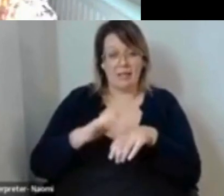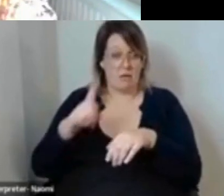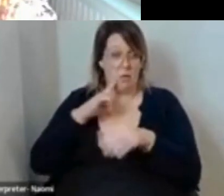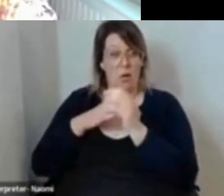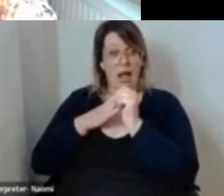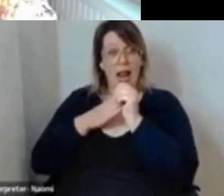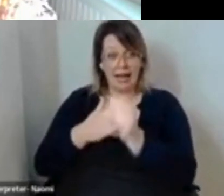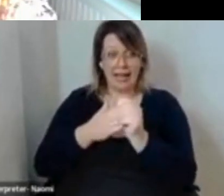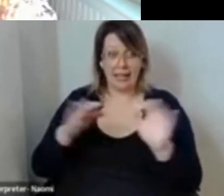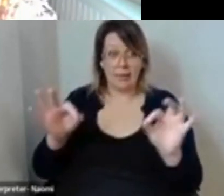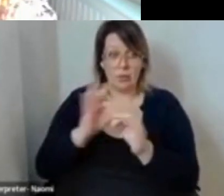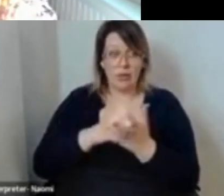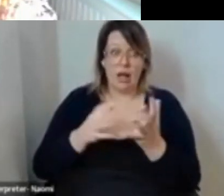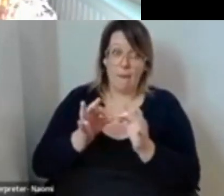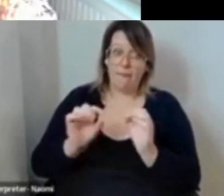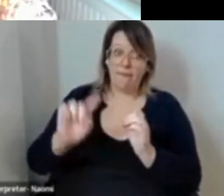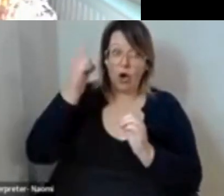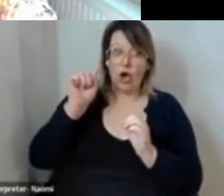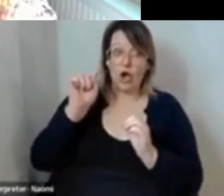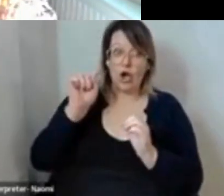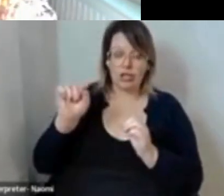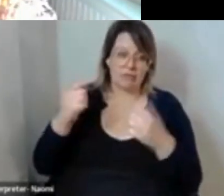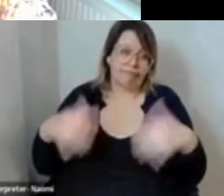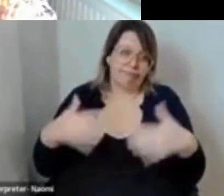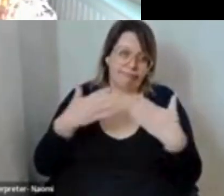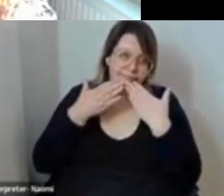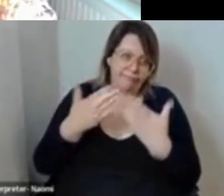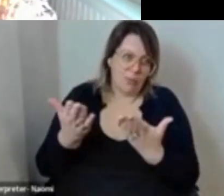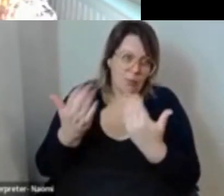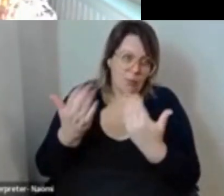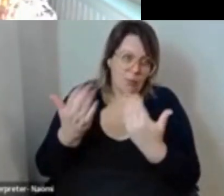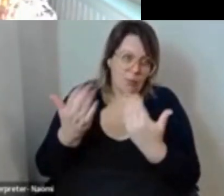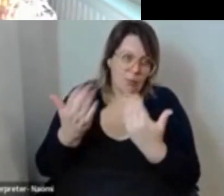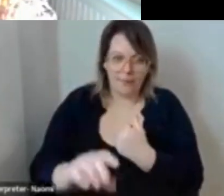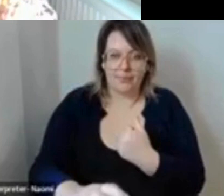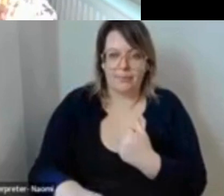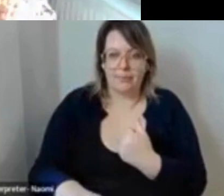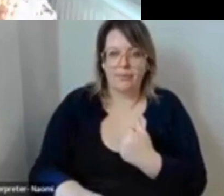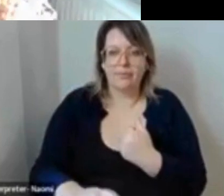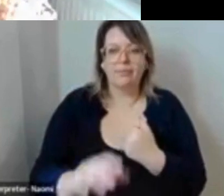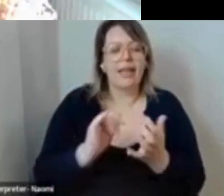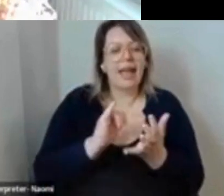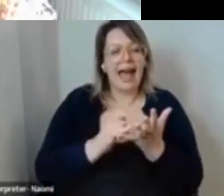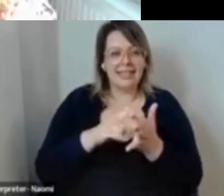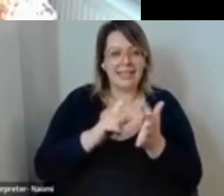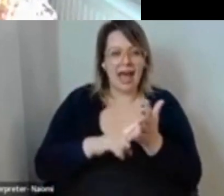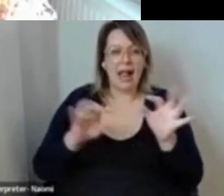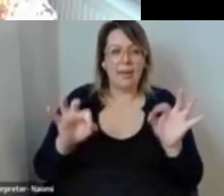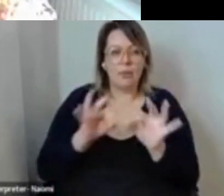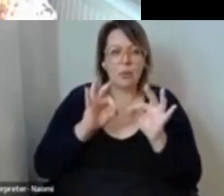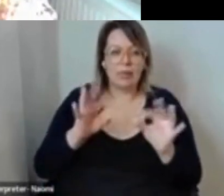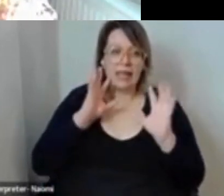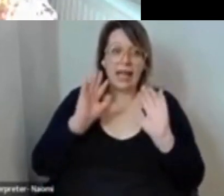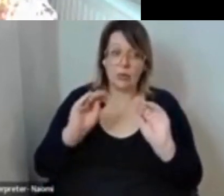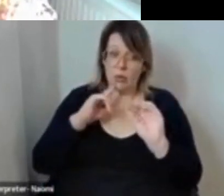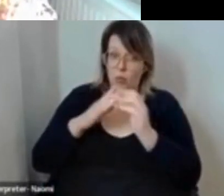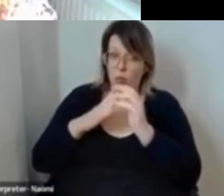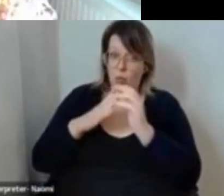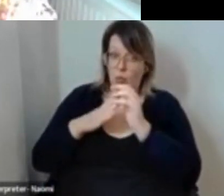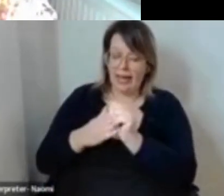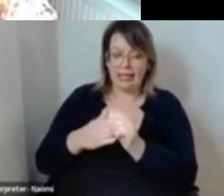welcome. And SEL Music Education has also been established to lead the South East London hub.